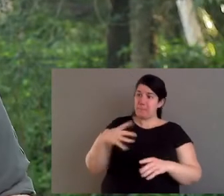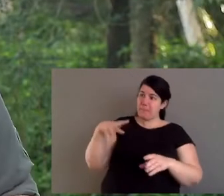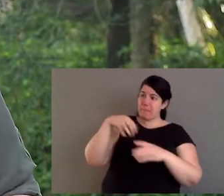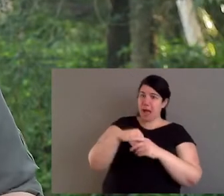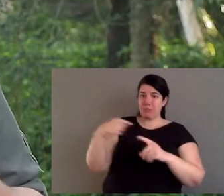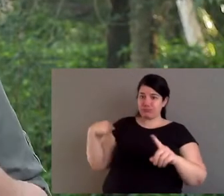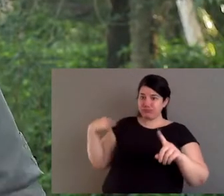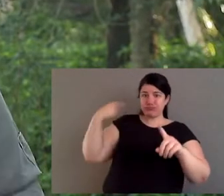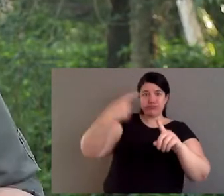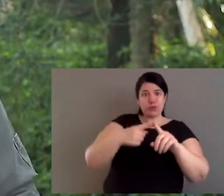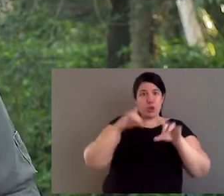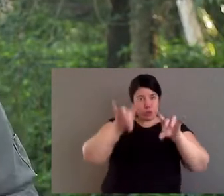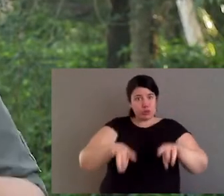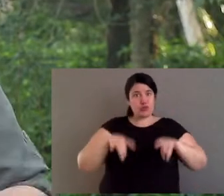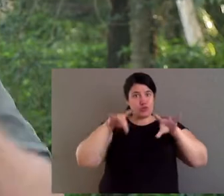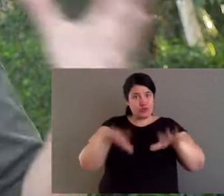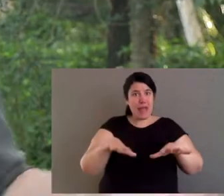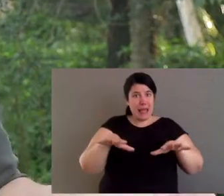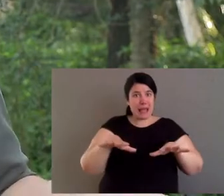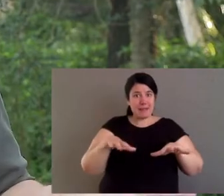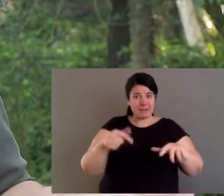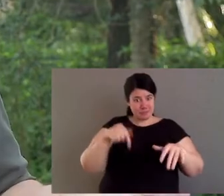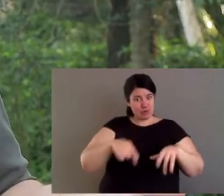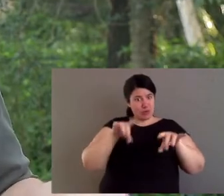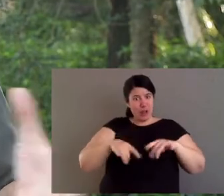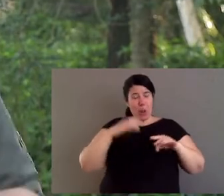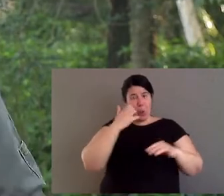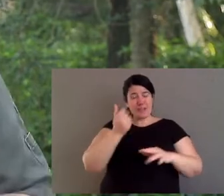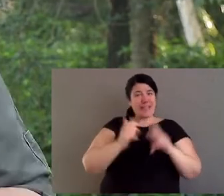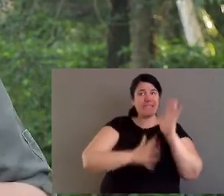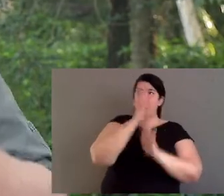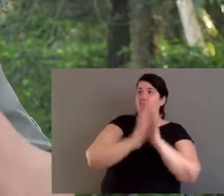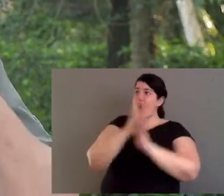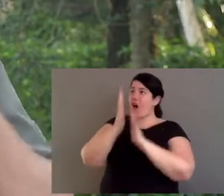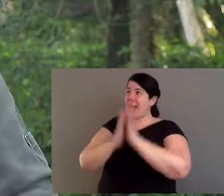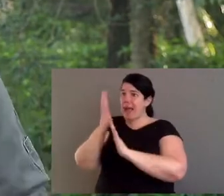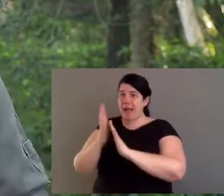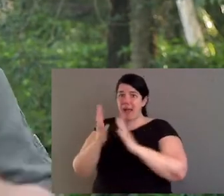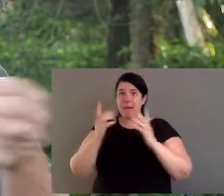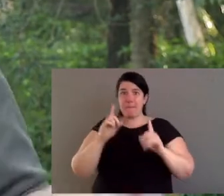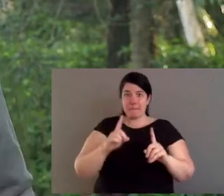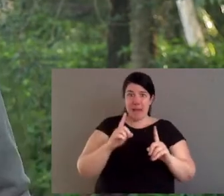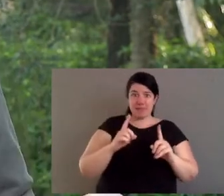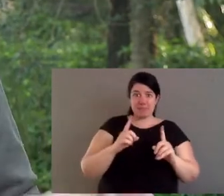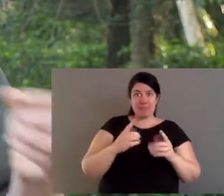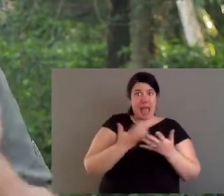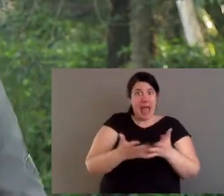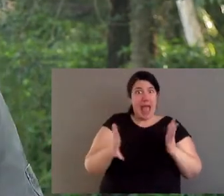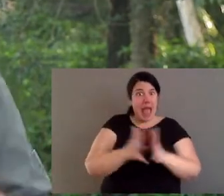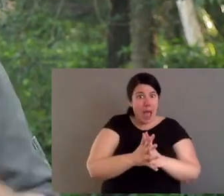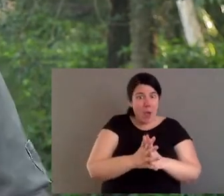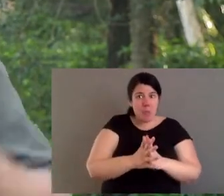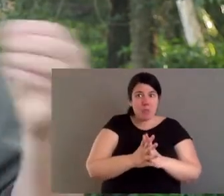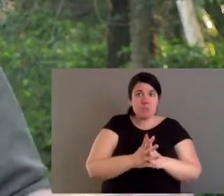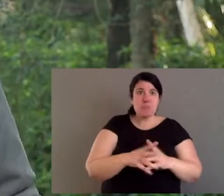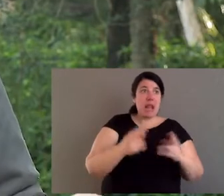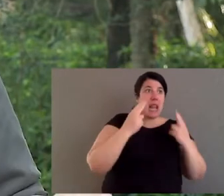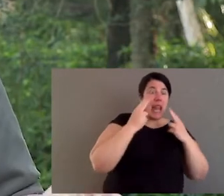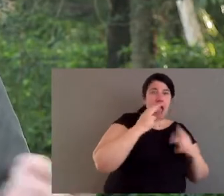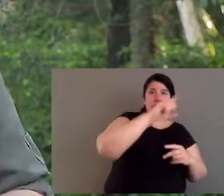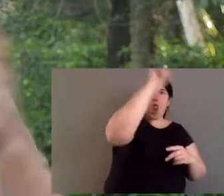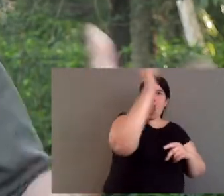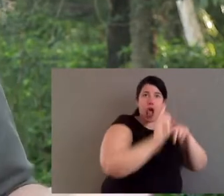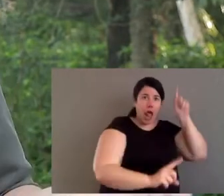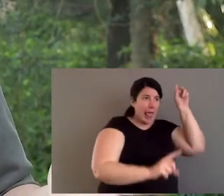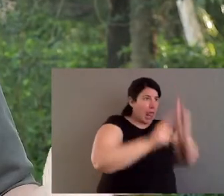Bushfires are a natural part of Australia's history. We're a continent that has always burnt, but the way in which we burnt